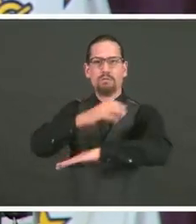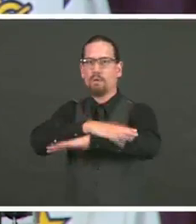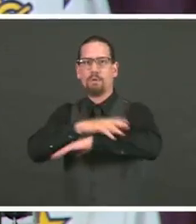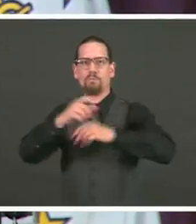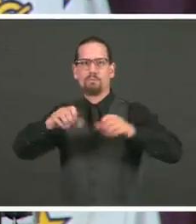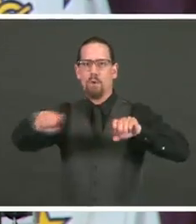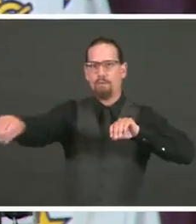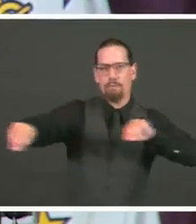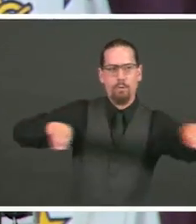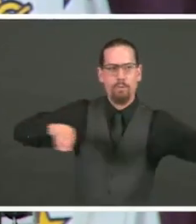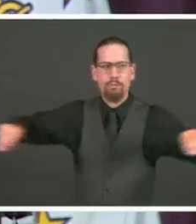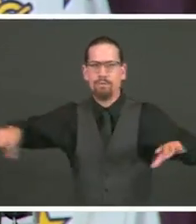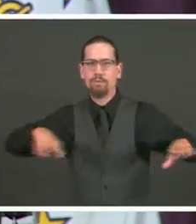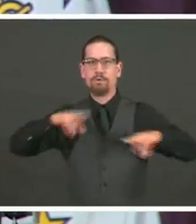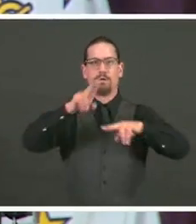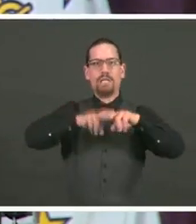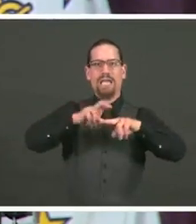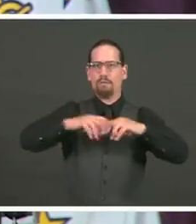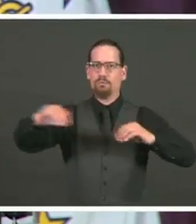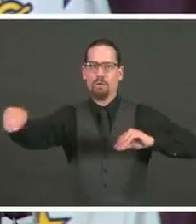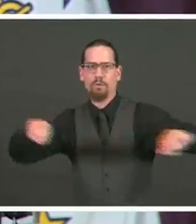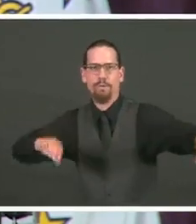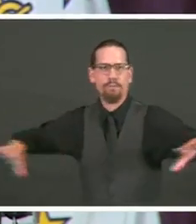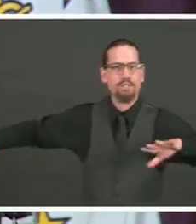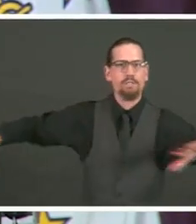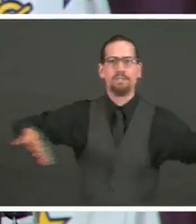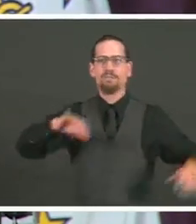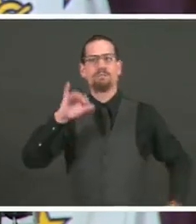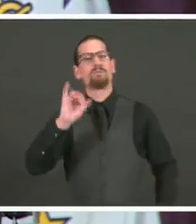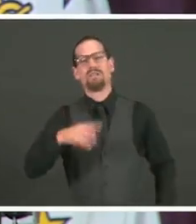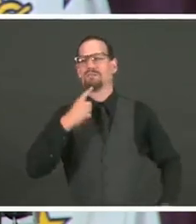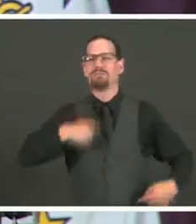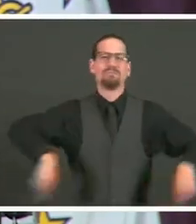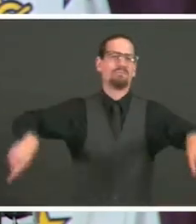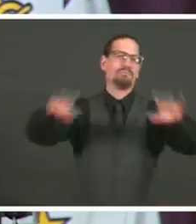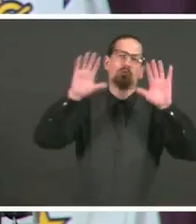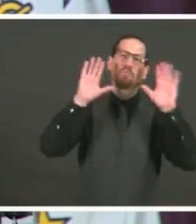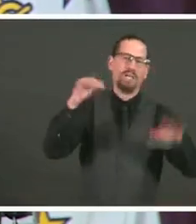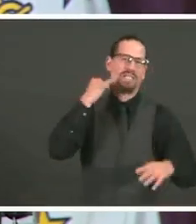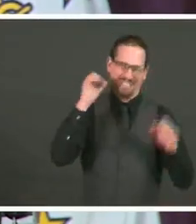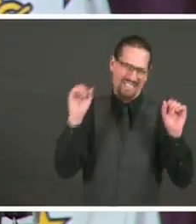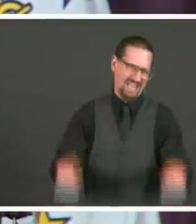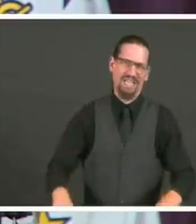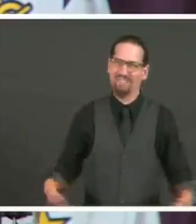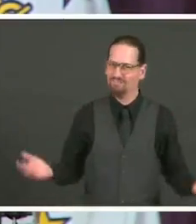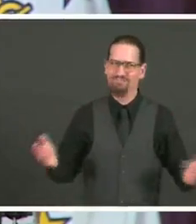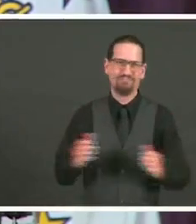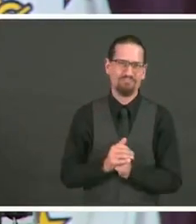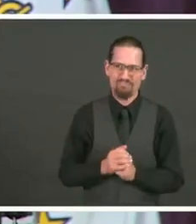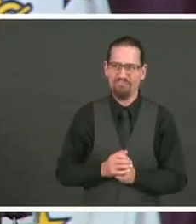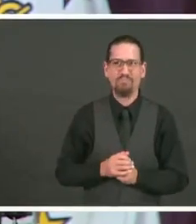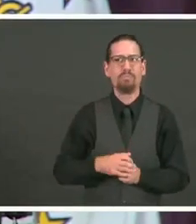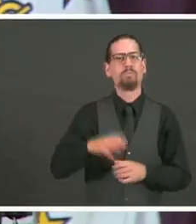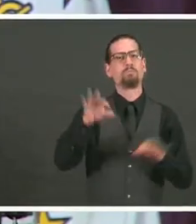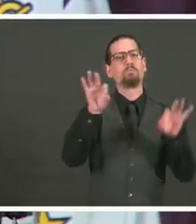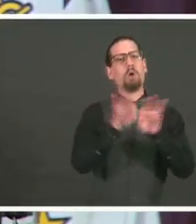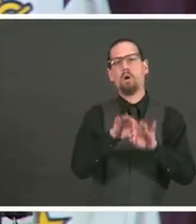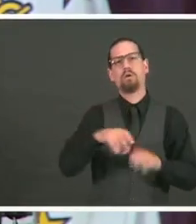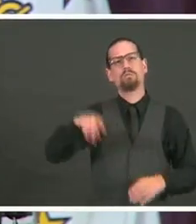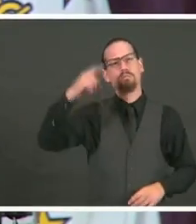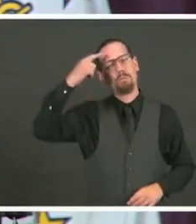way. Thank you, thank you, thank you for rolling with it. But to everybody, just be mindful. It's a good opportunity to stay outside.